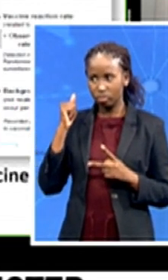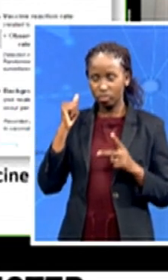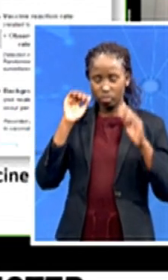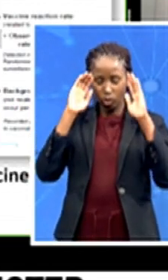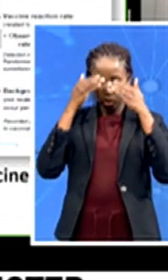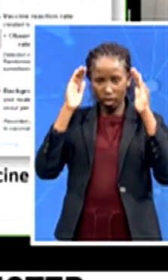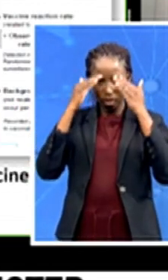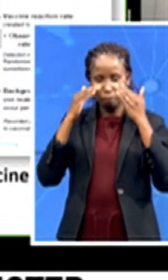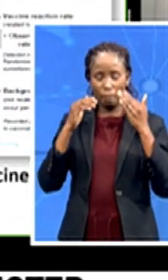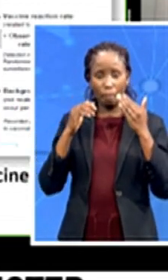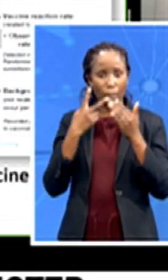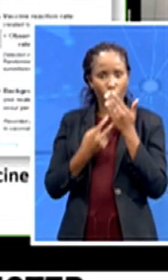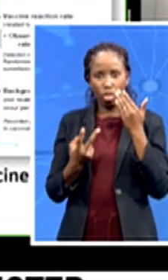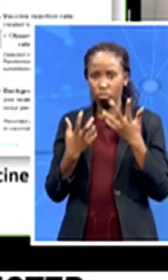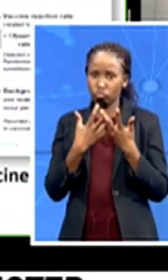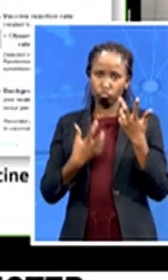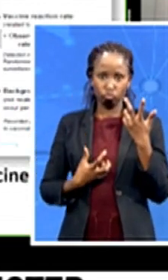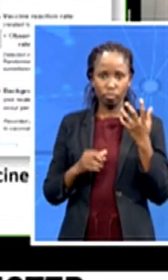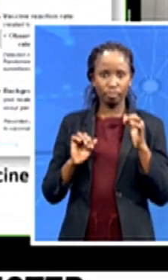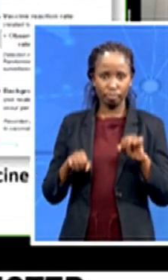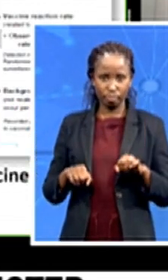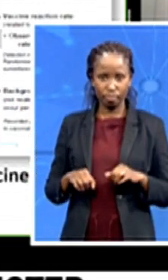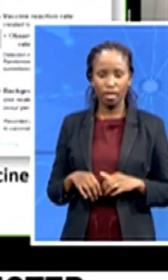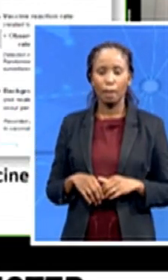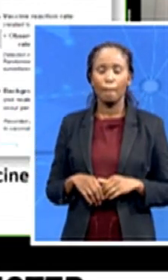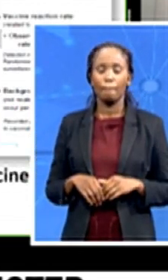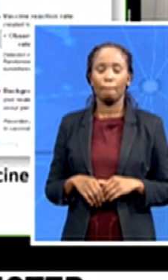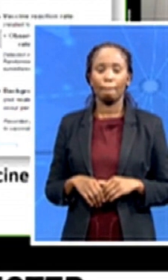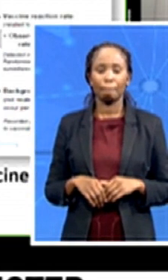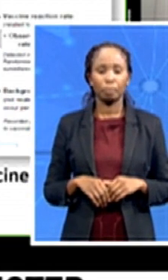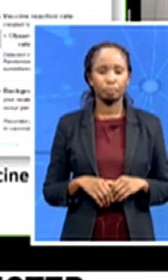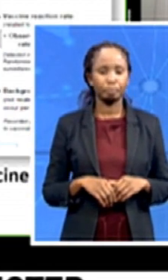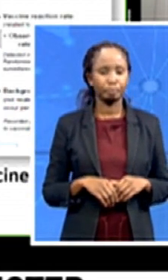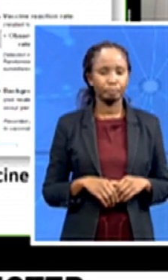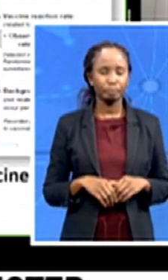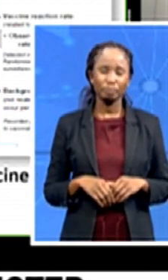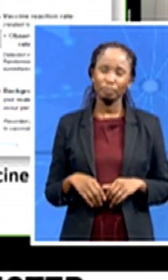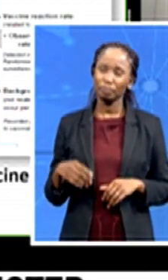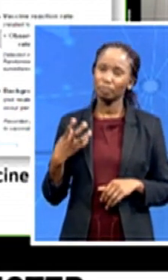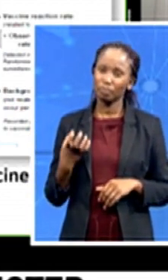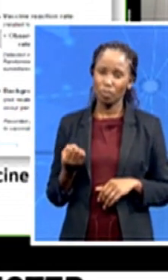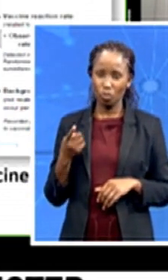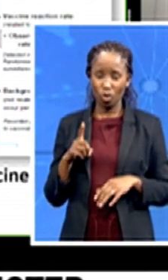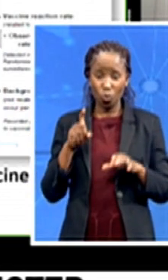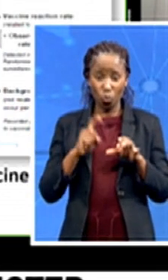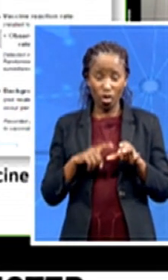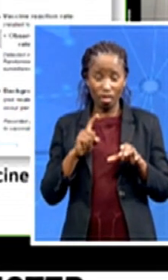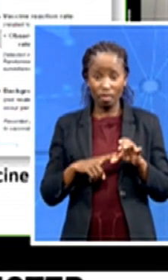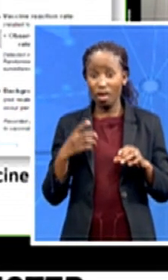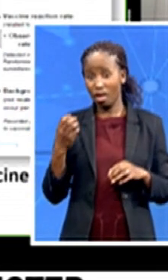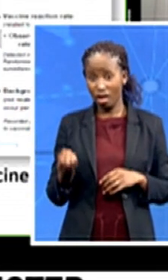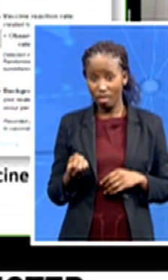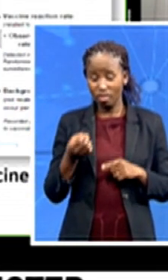And then also you look at whether there are any other qualifying factors. So did this occur with this person in the